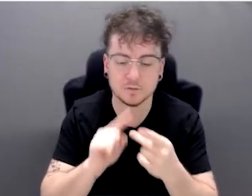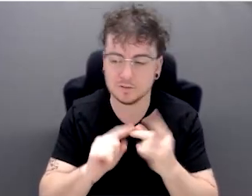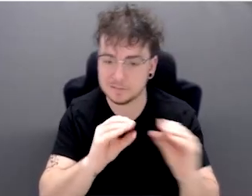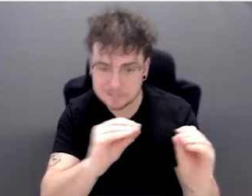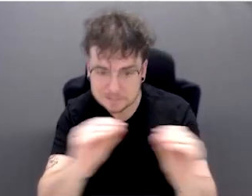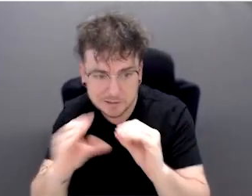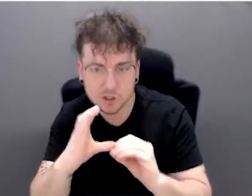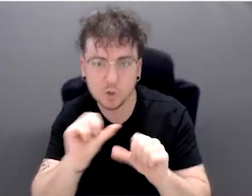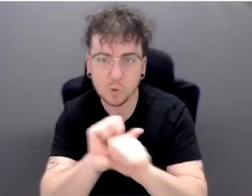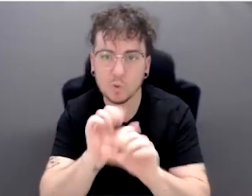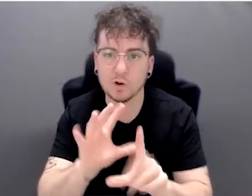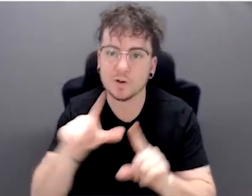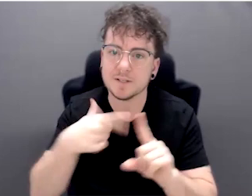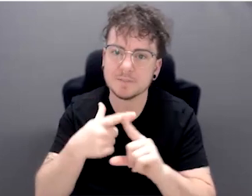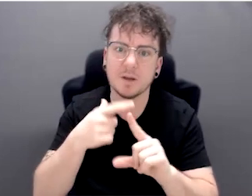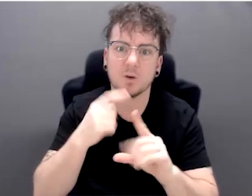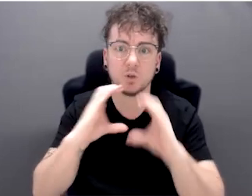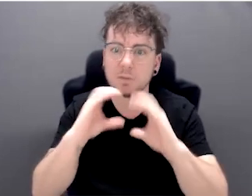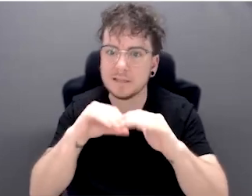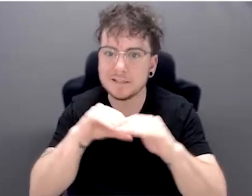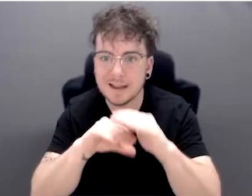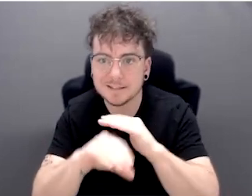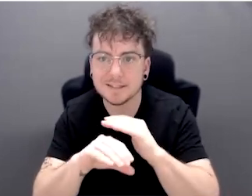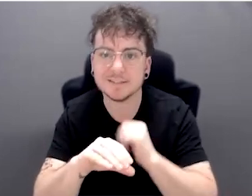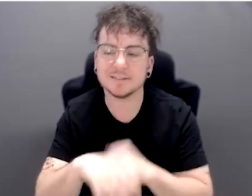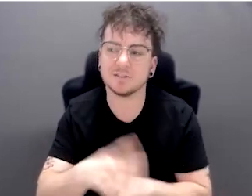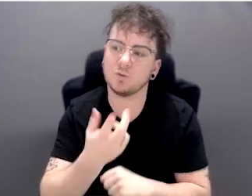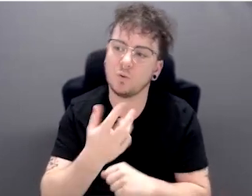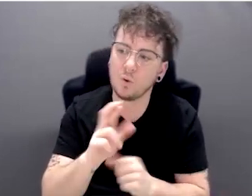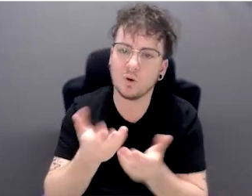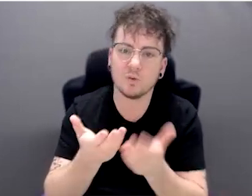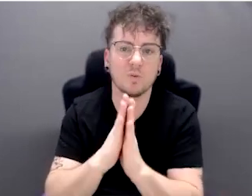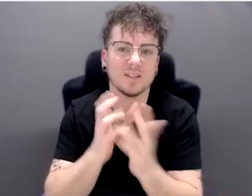about communication access needs, or requesting accommodations.